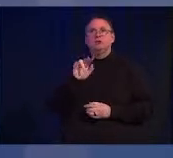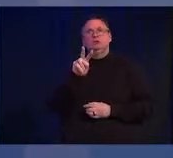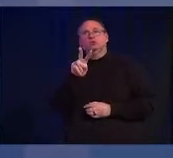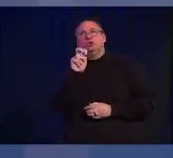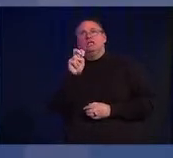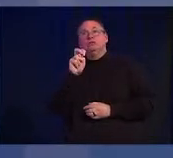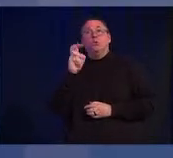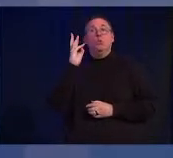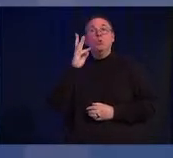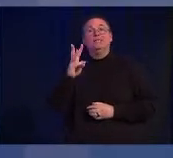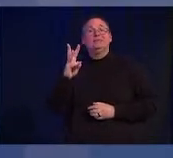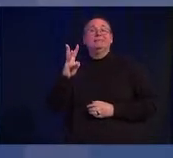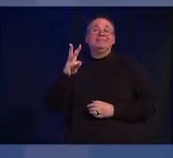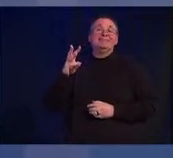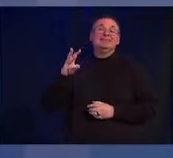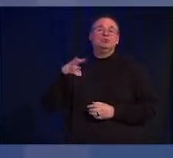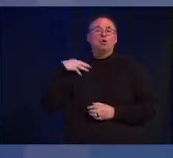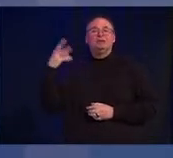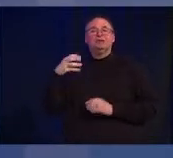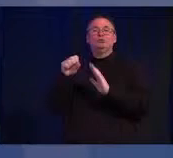House down here in Indianapolis.